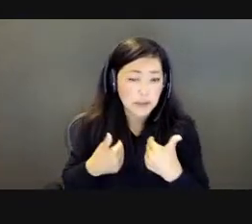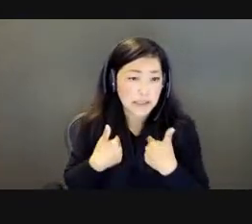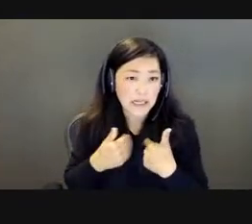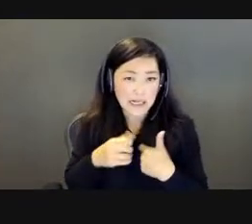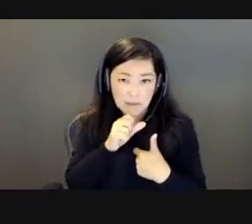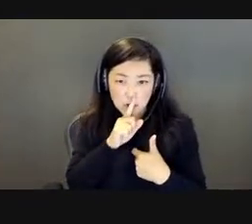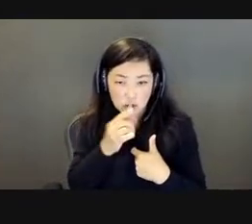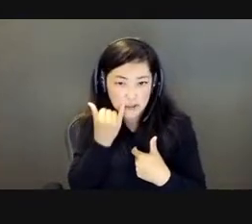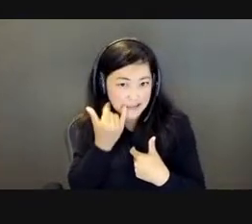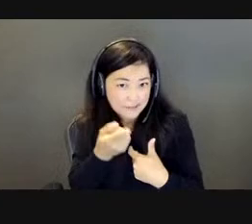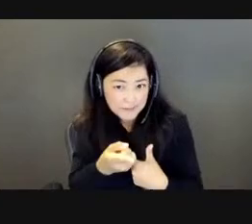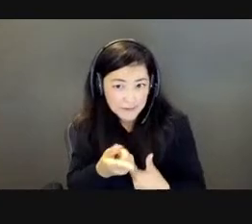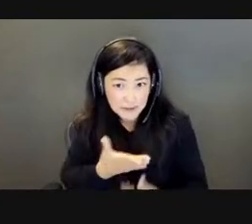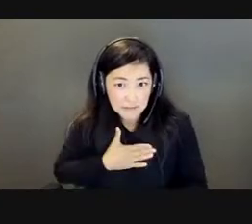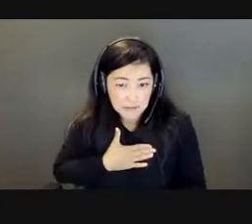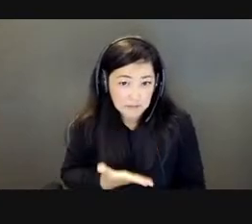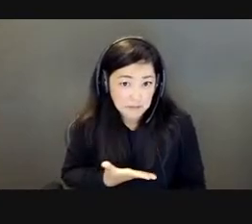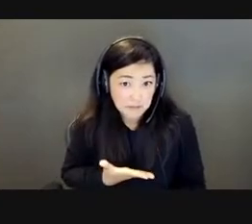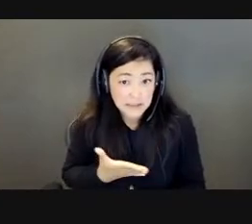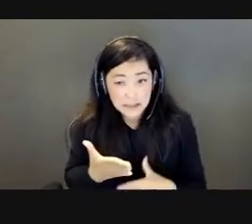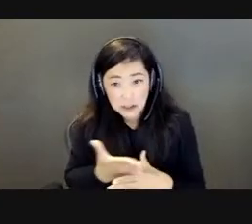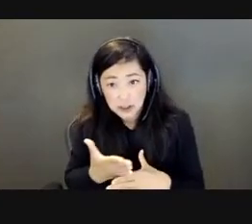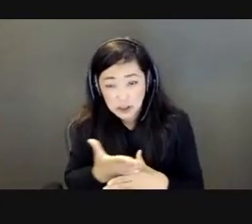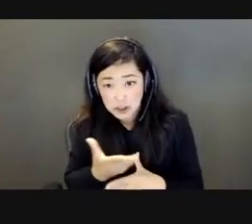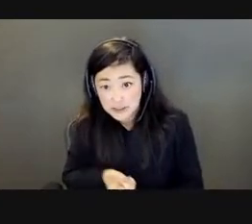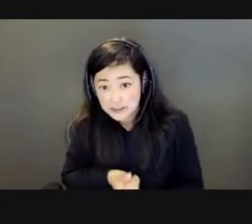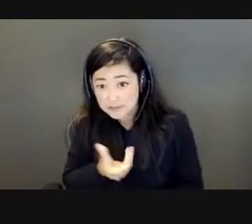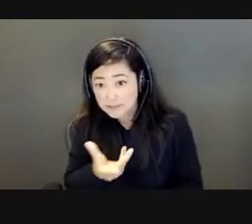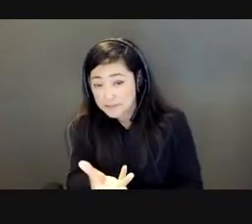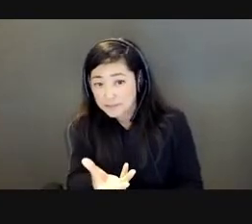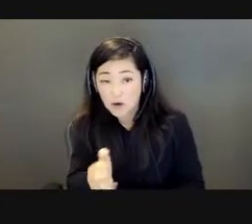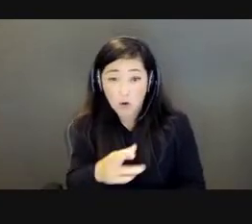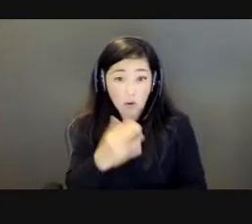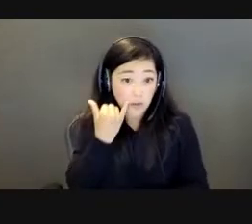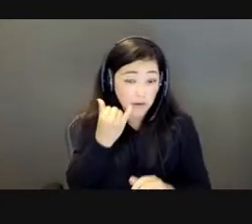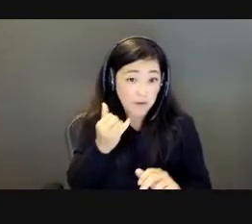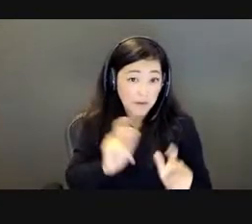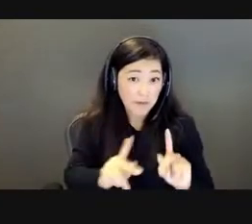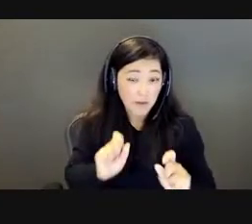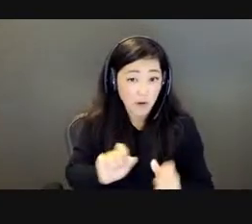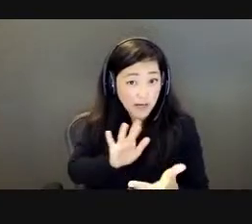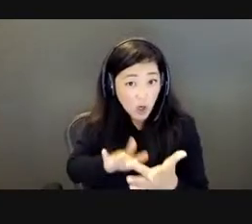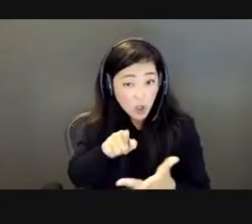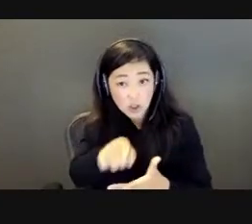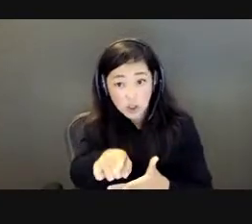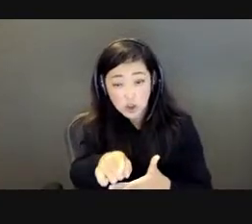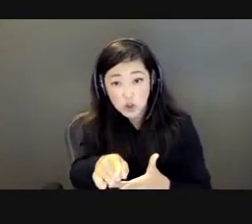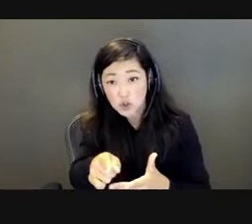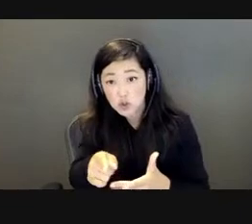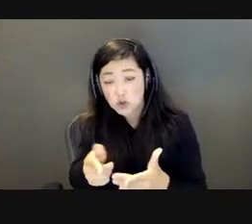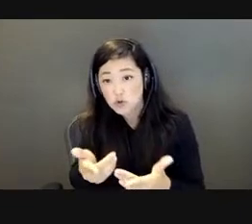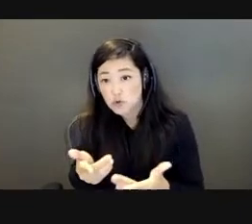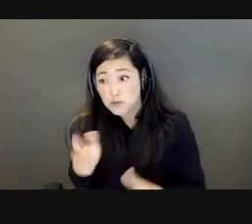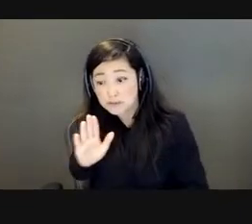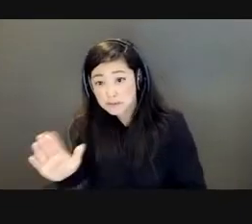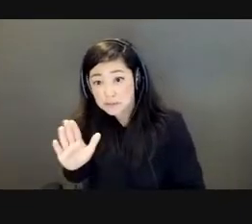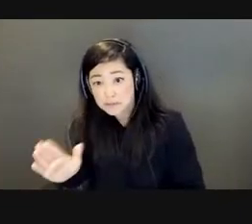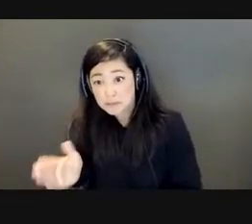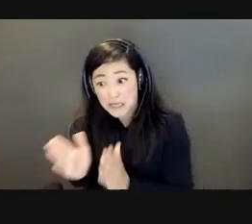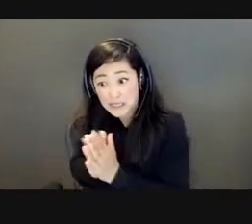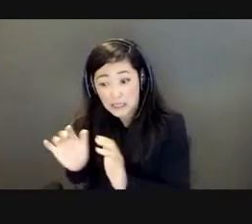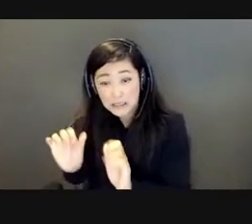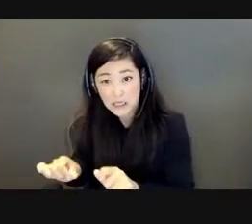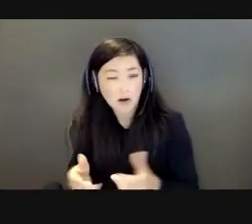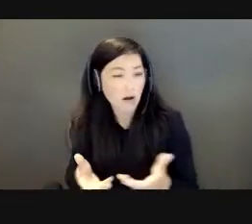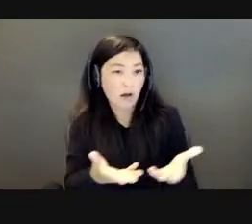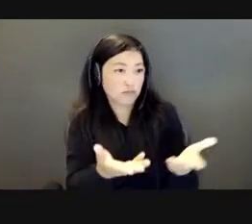comfortable sharing that kind of thing, or if people could reach out to you separately. Certainly. Yeah, and